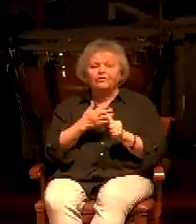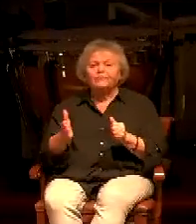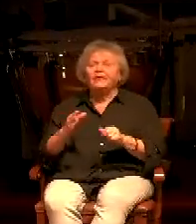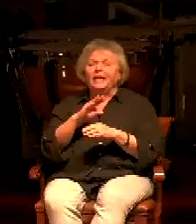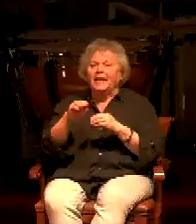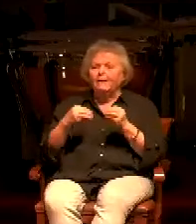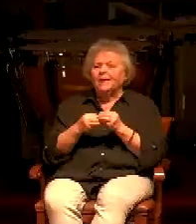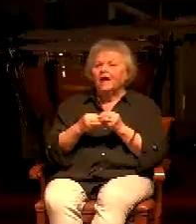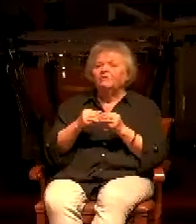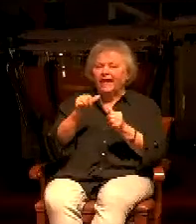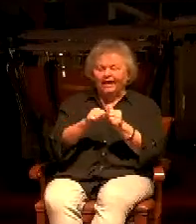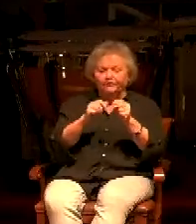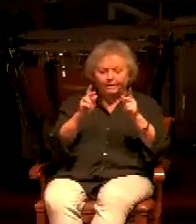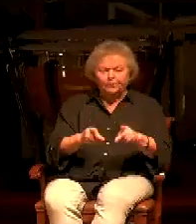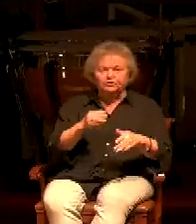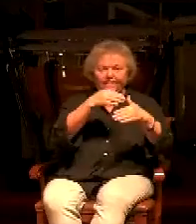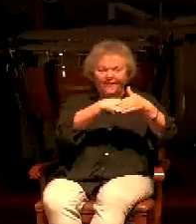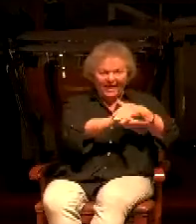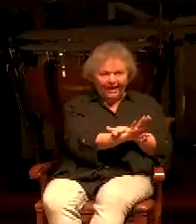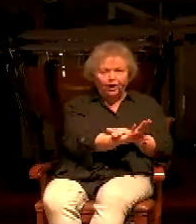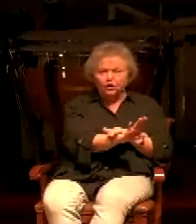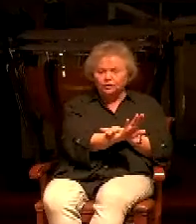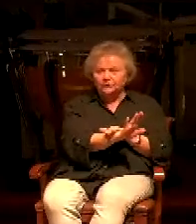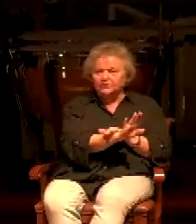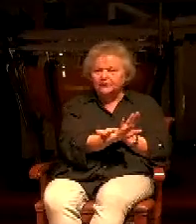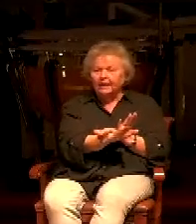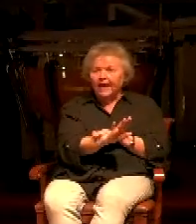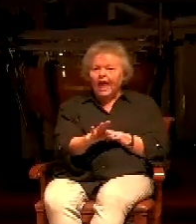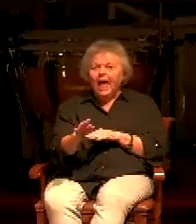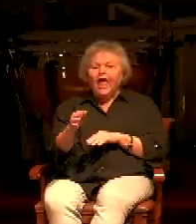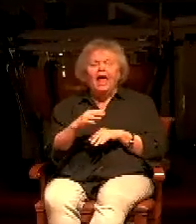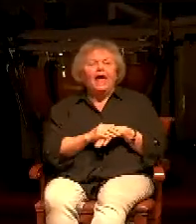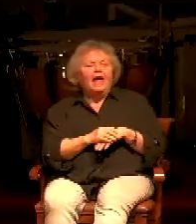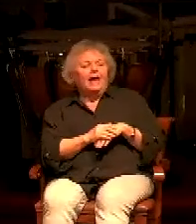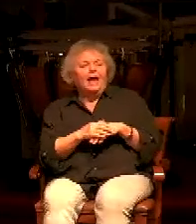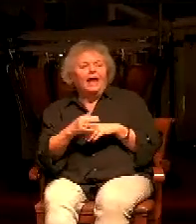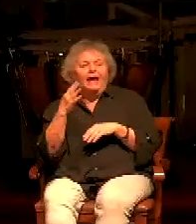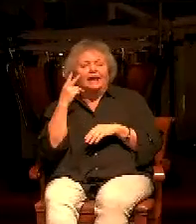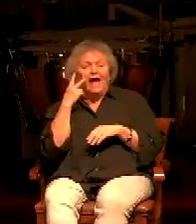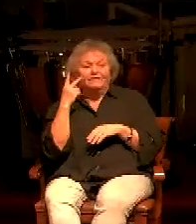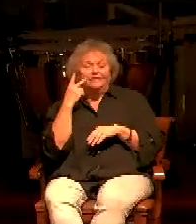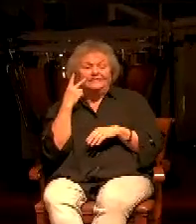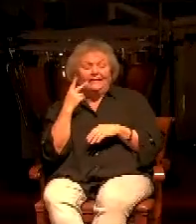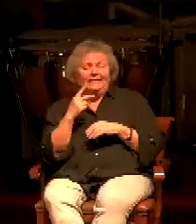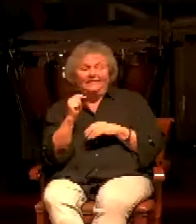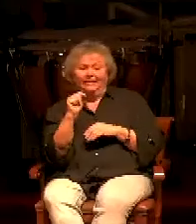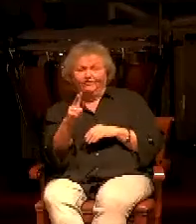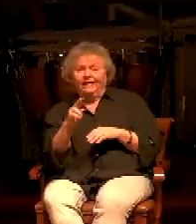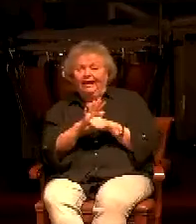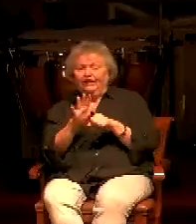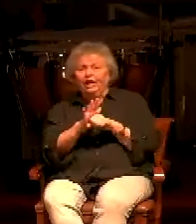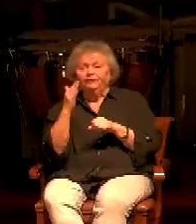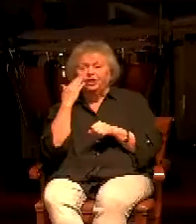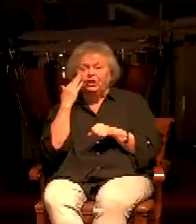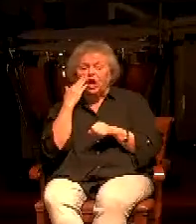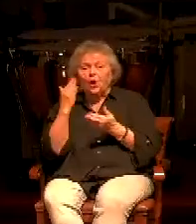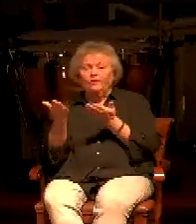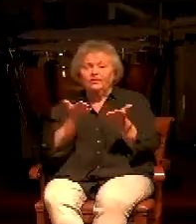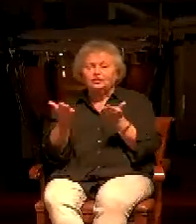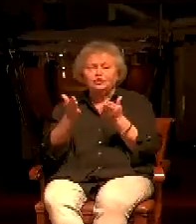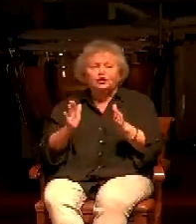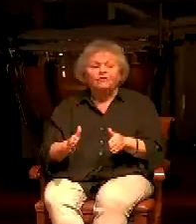I've seen enough episodes of Downton Abbey to know the maids know everything. They know. So she knows everybody